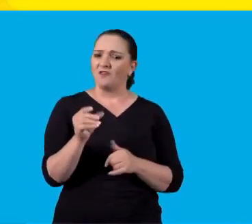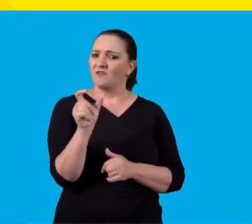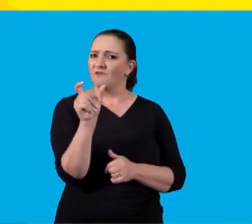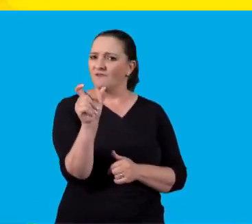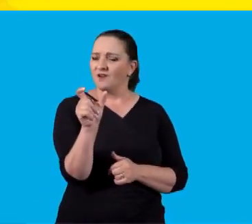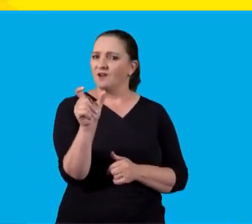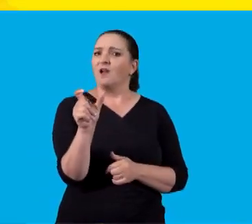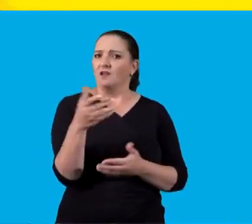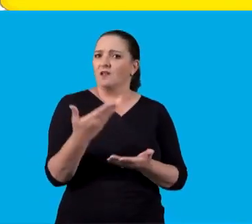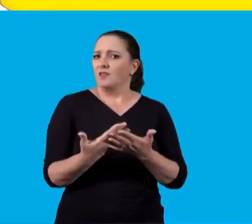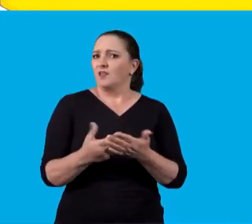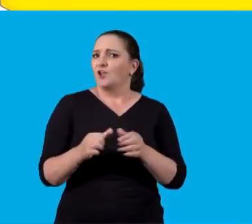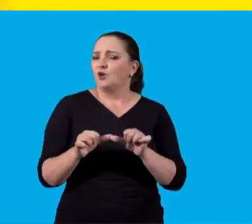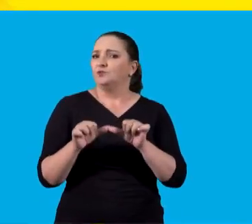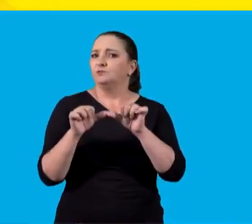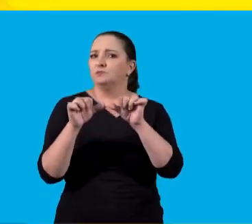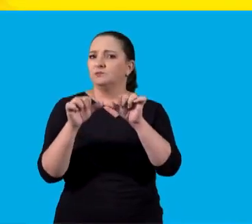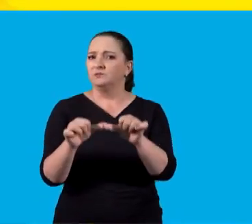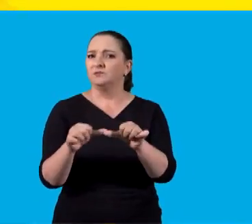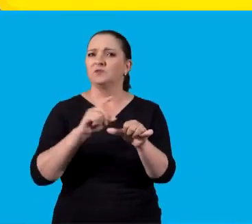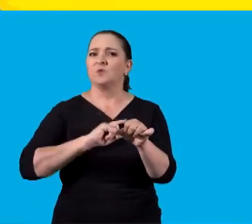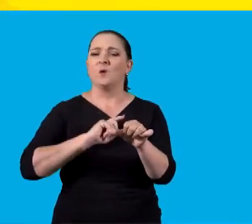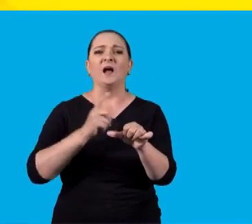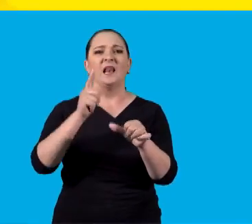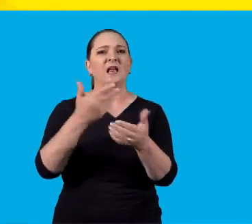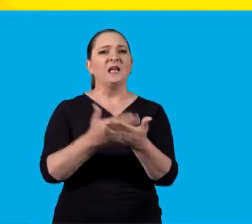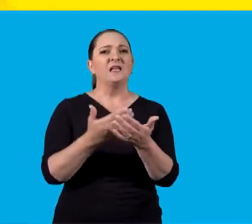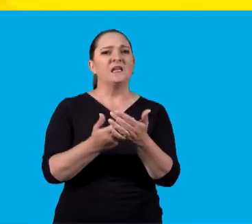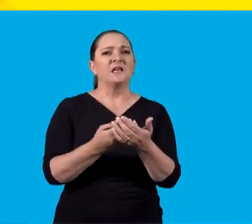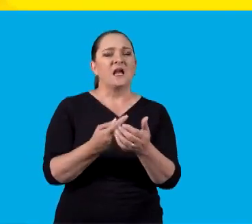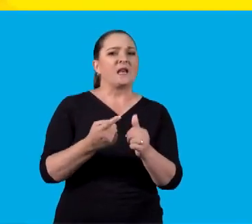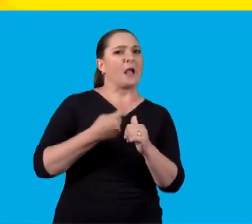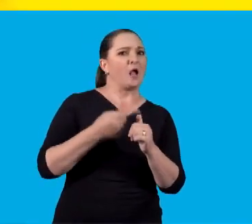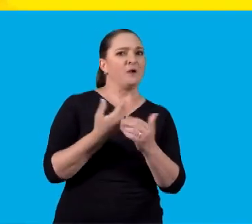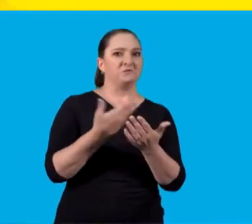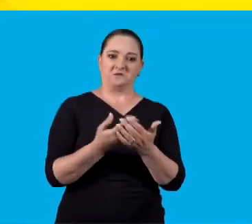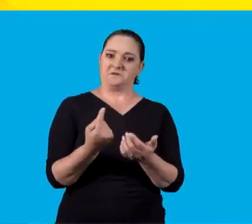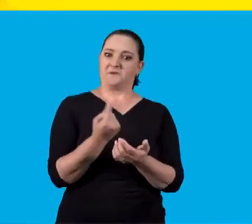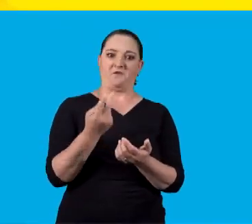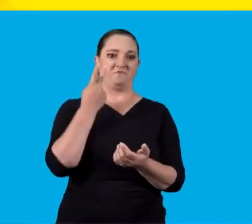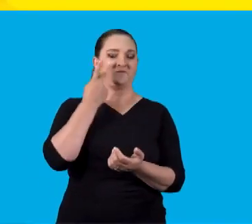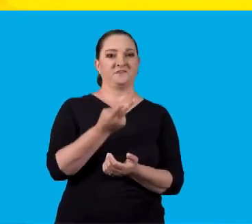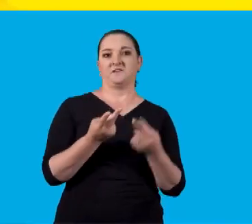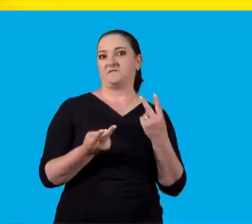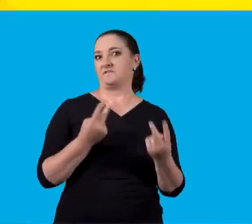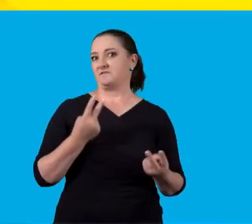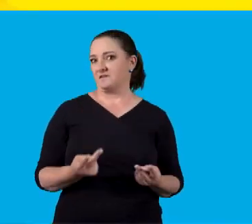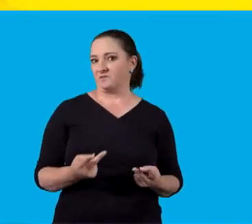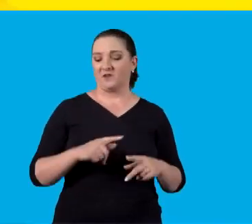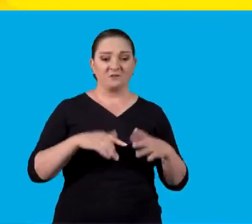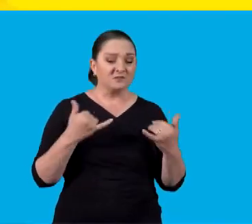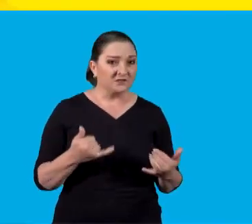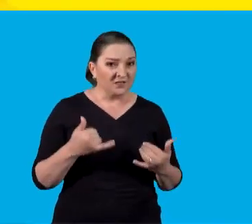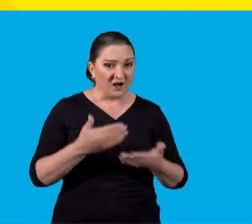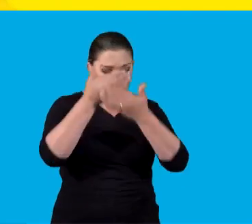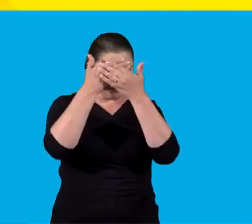continue. In accounting, you'll find that as you continue, some of the amounts will come out on their own. So in this case, I don't know